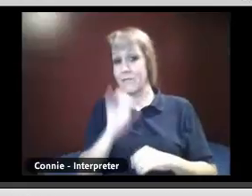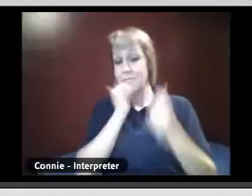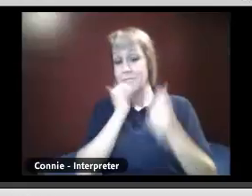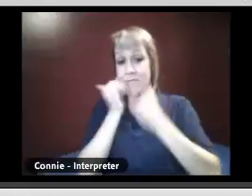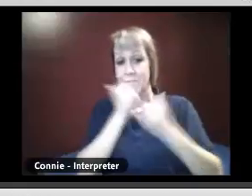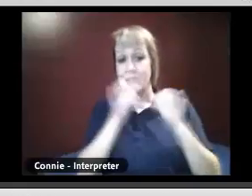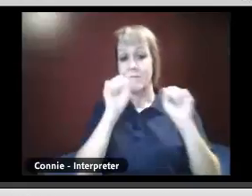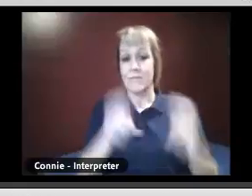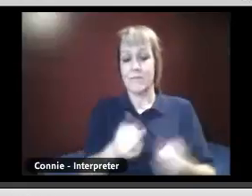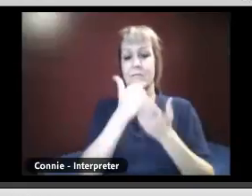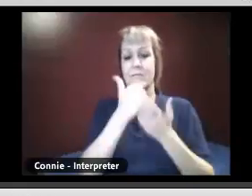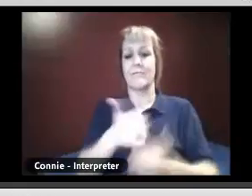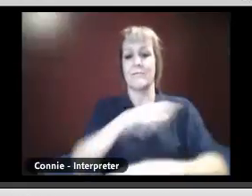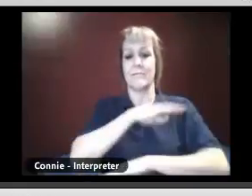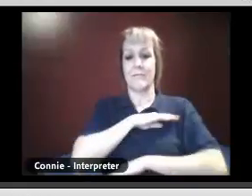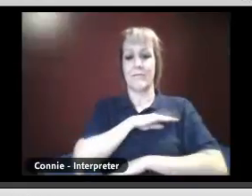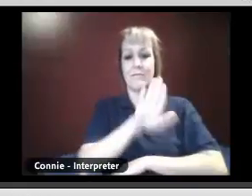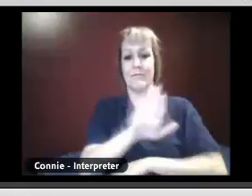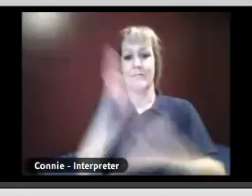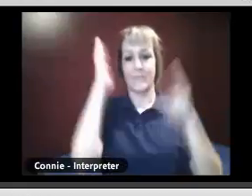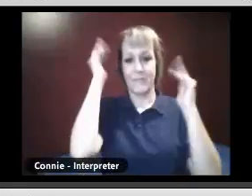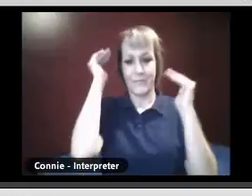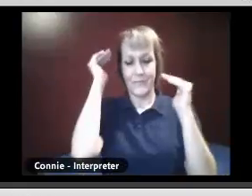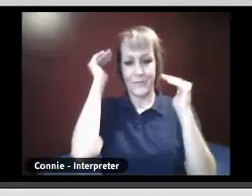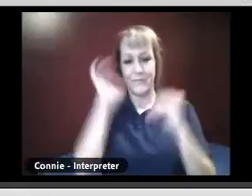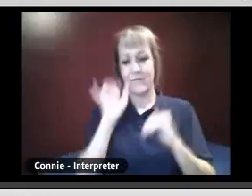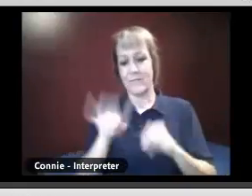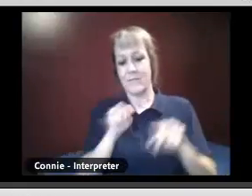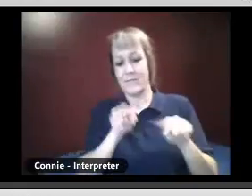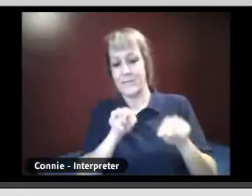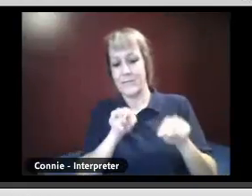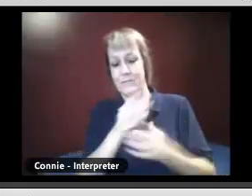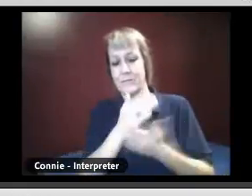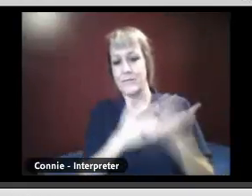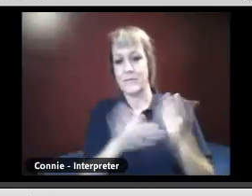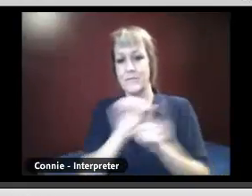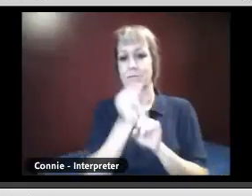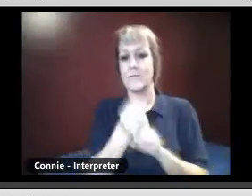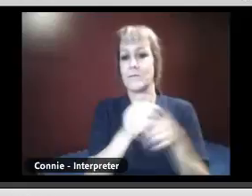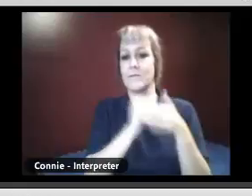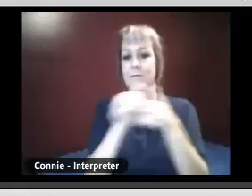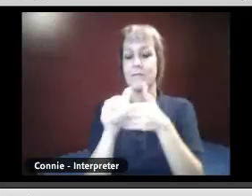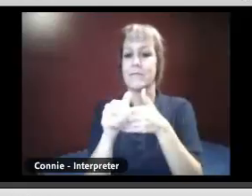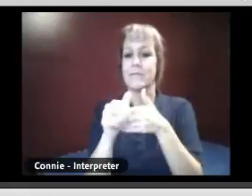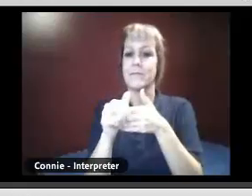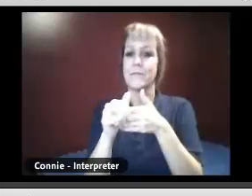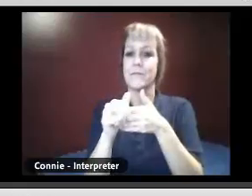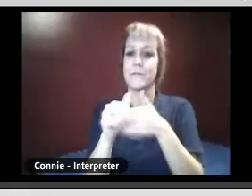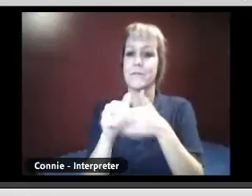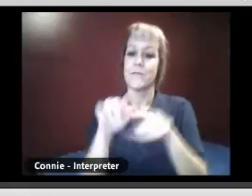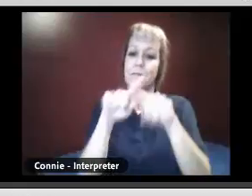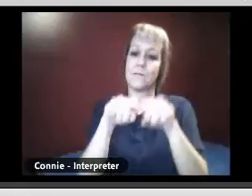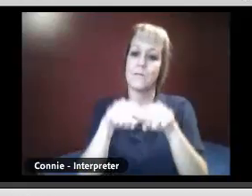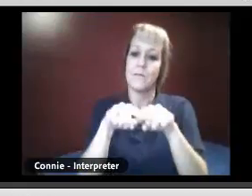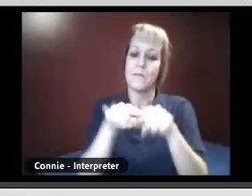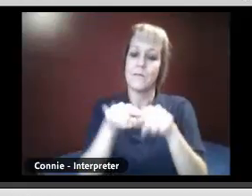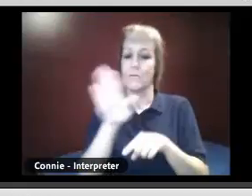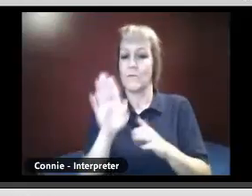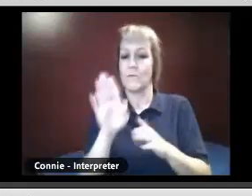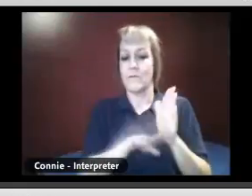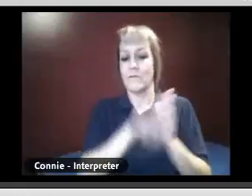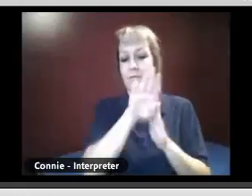the expectations? And so that monitoring piece goes back to situational leadership, because depending upon where they are in their development